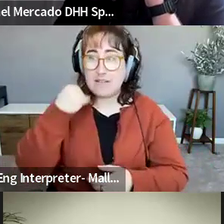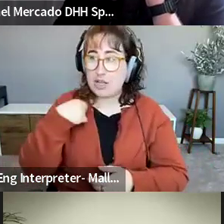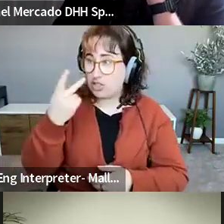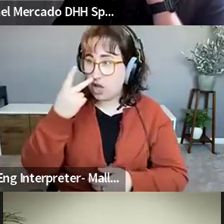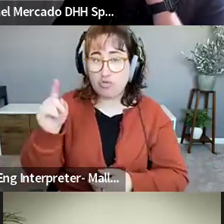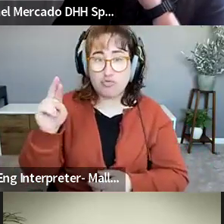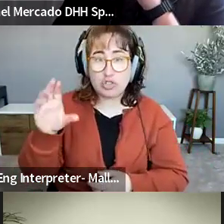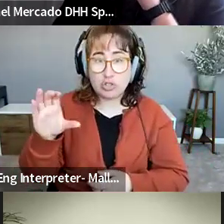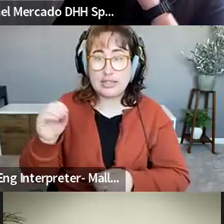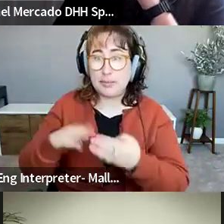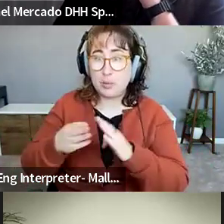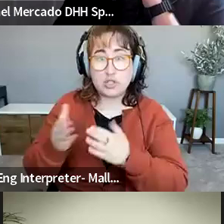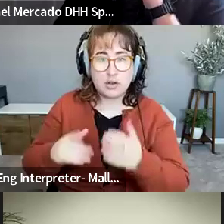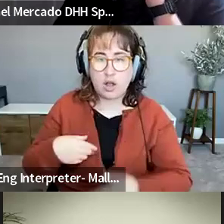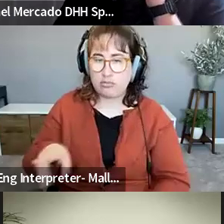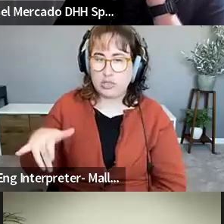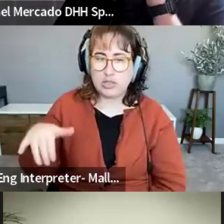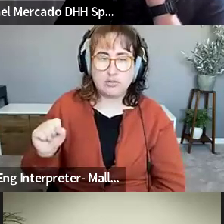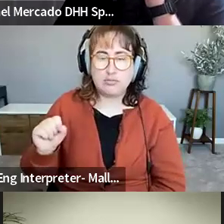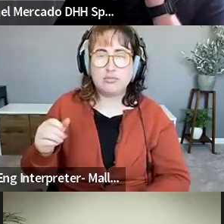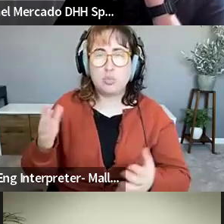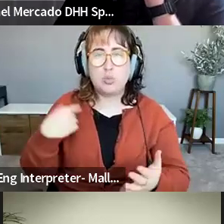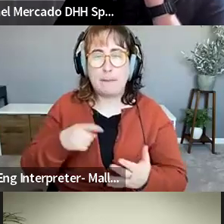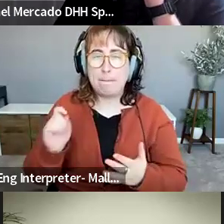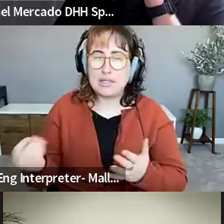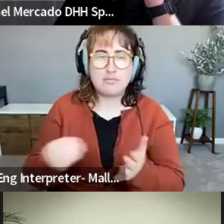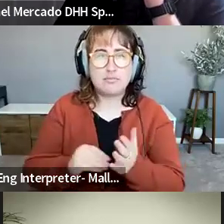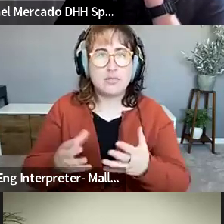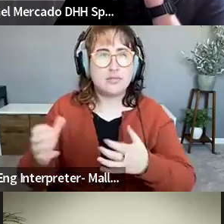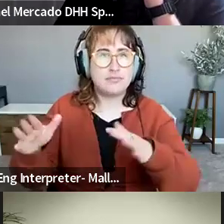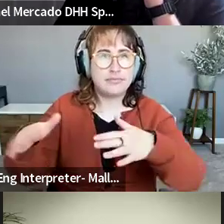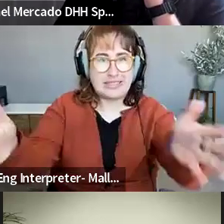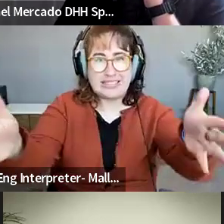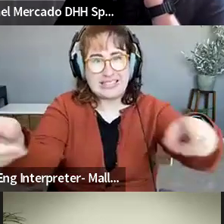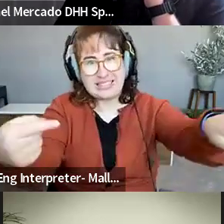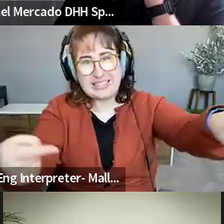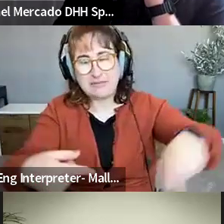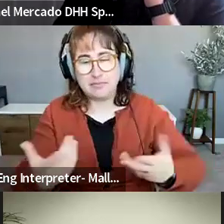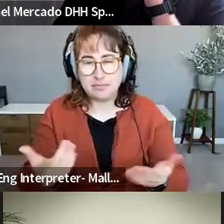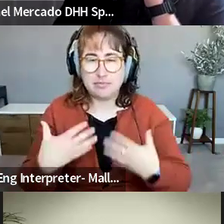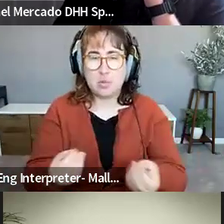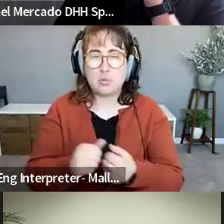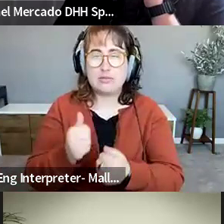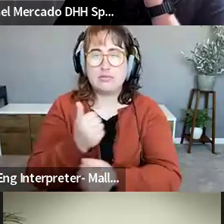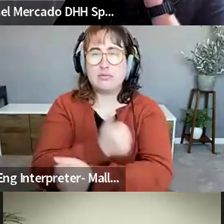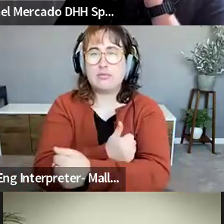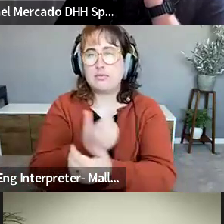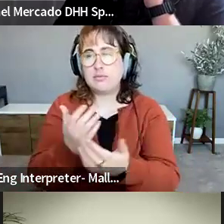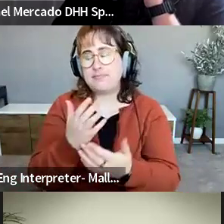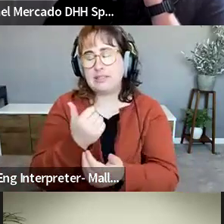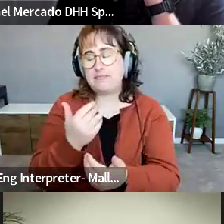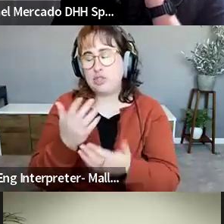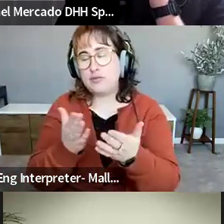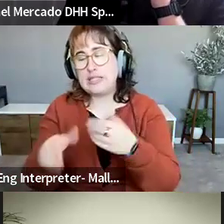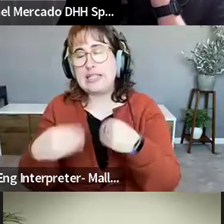center and in community services, it certainly goes on the service provider and day to day with, substance with services